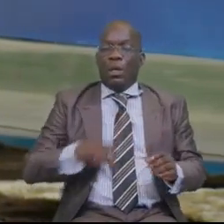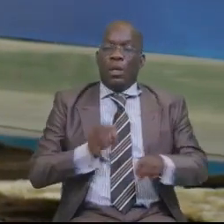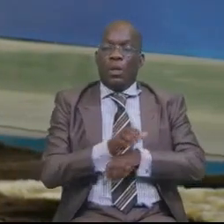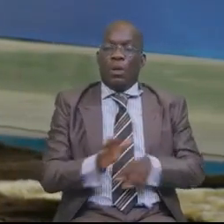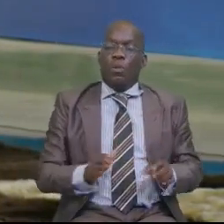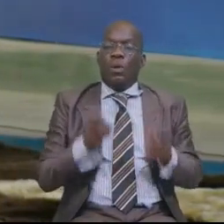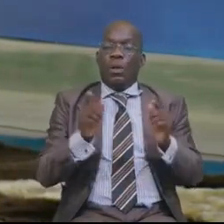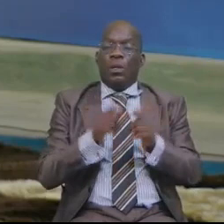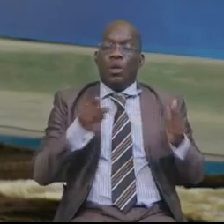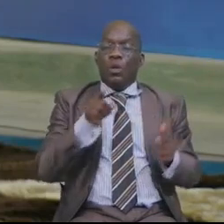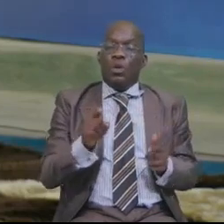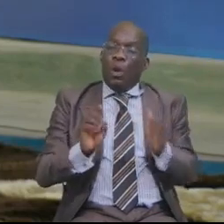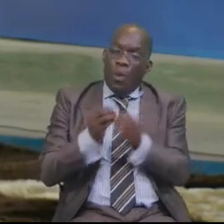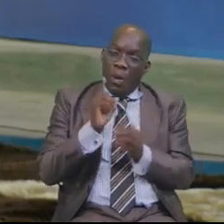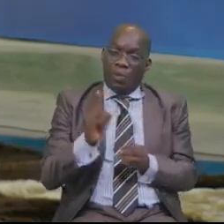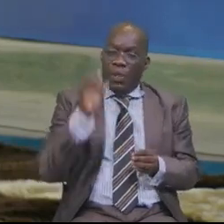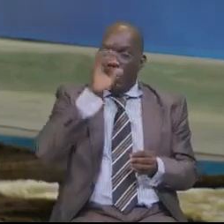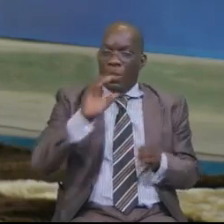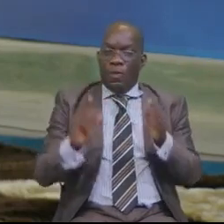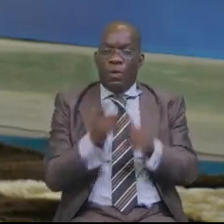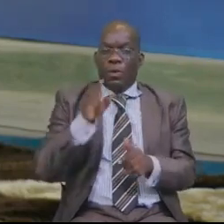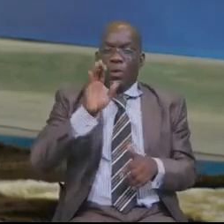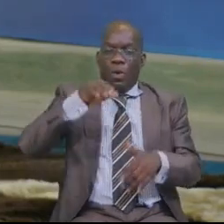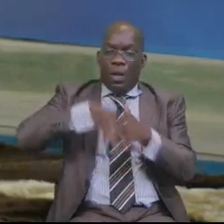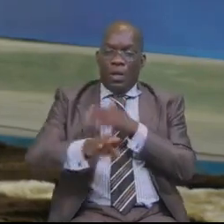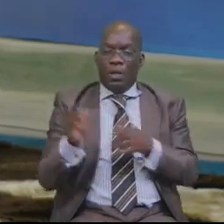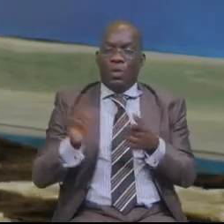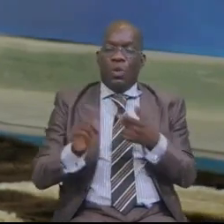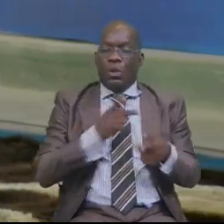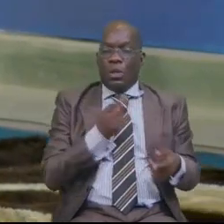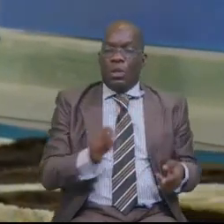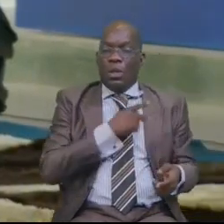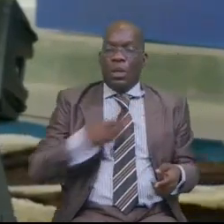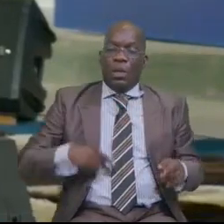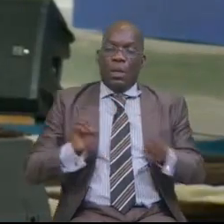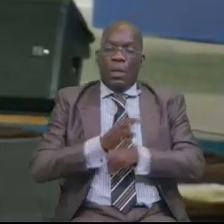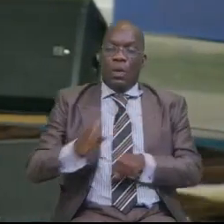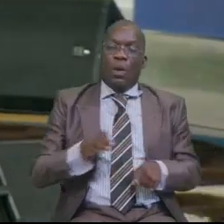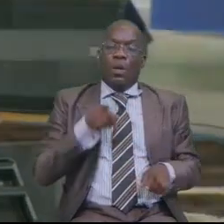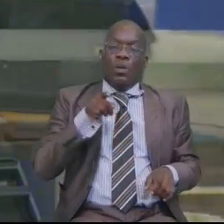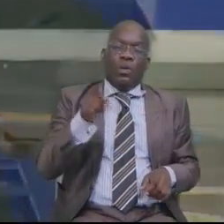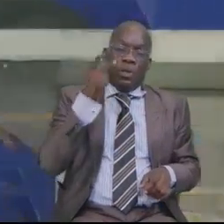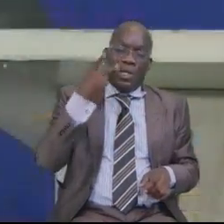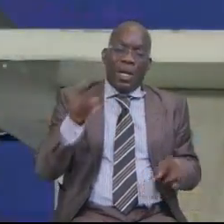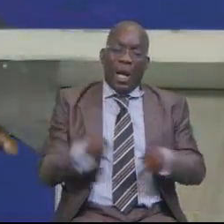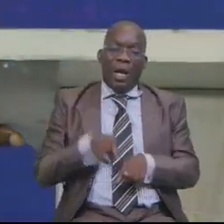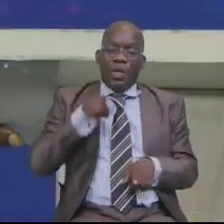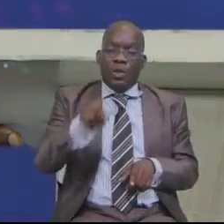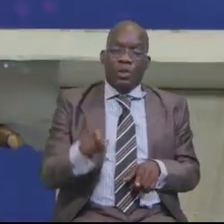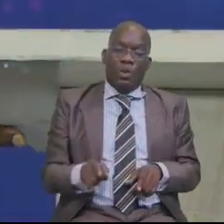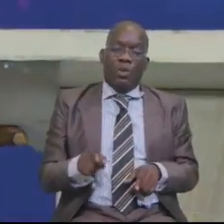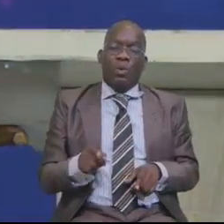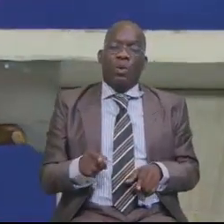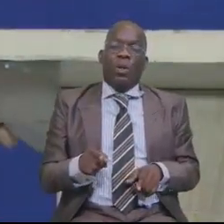entry into the kingdom. Number two, you seek as you enter your